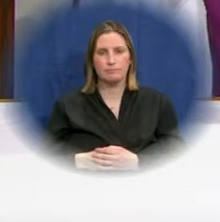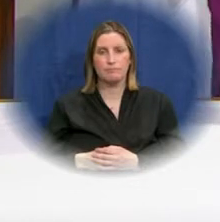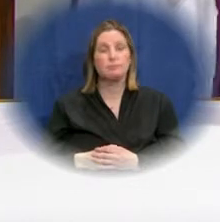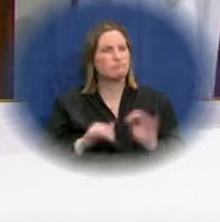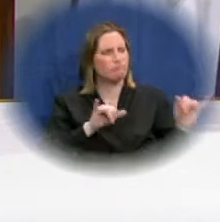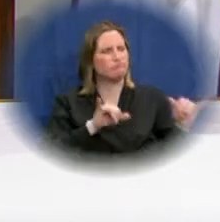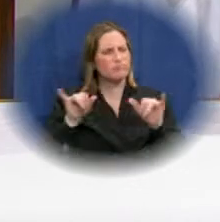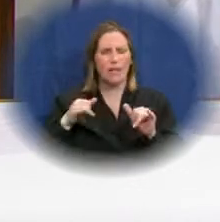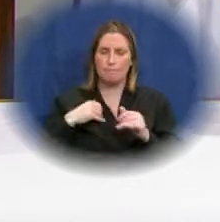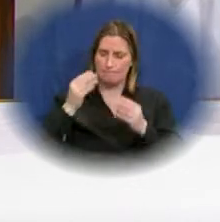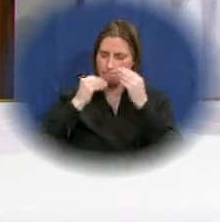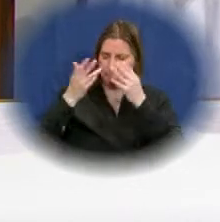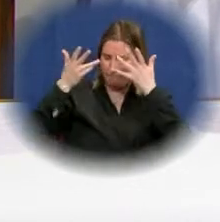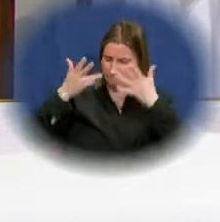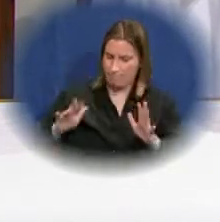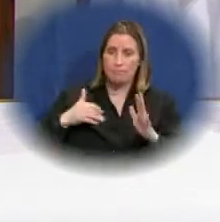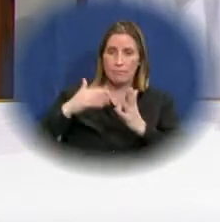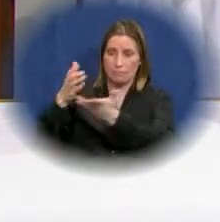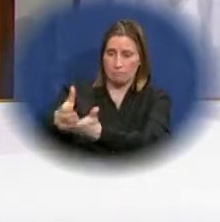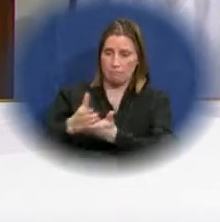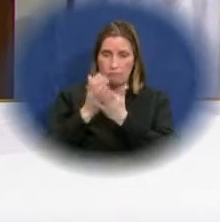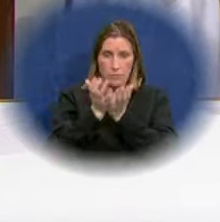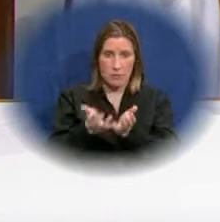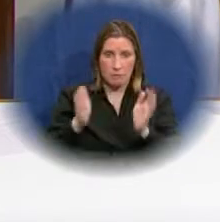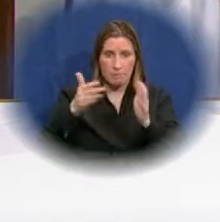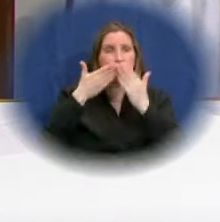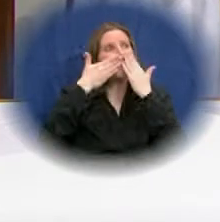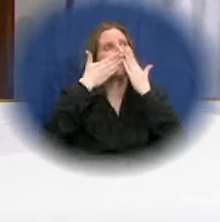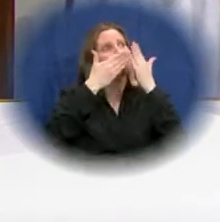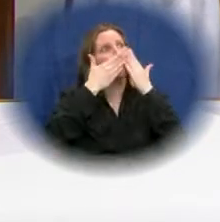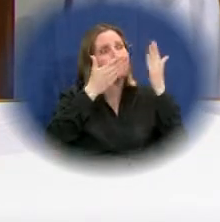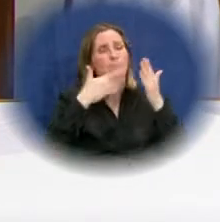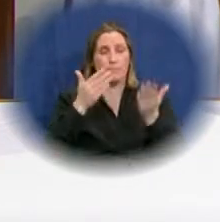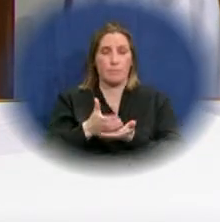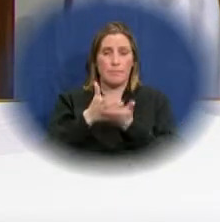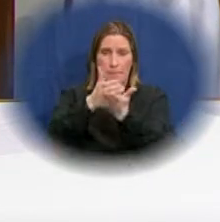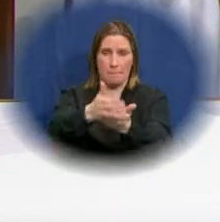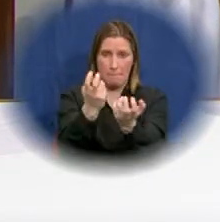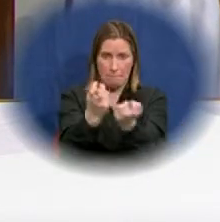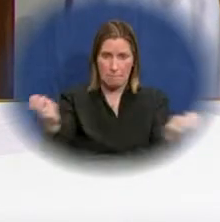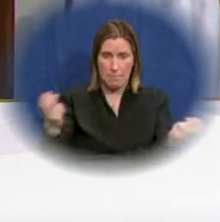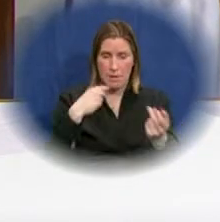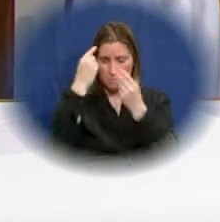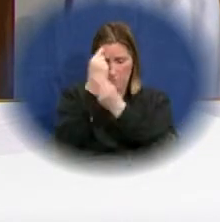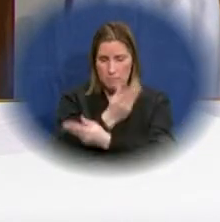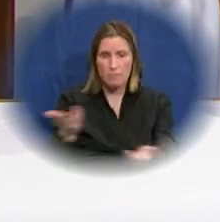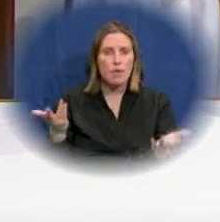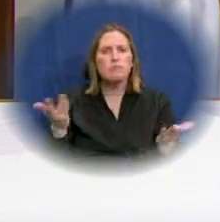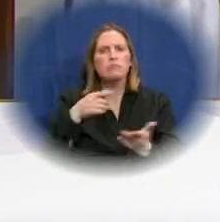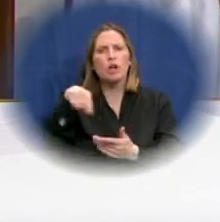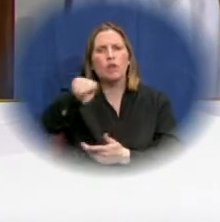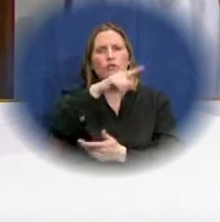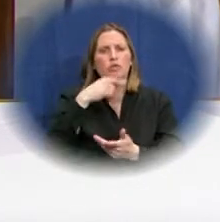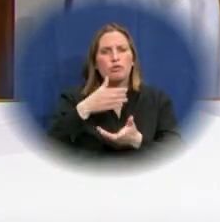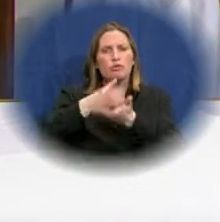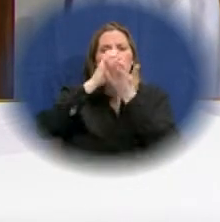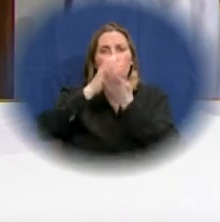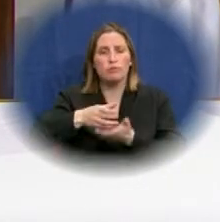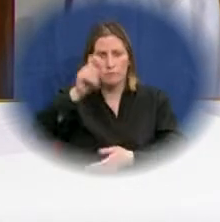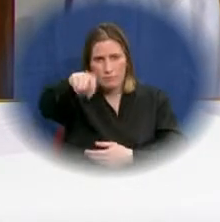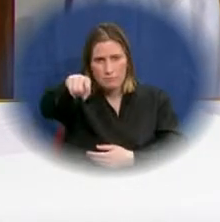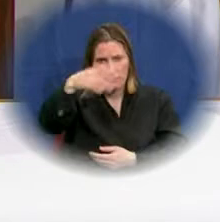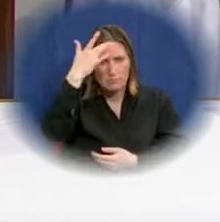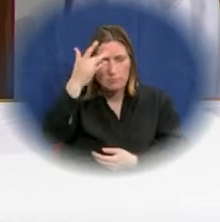In a similar way, when supper was ended, he took the chalice, gave you thanks, and gave the chalice to his disciples, saying, "Take this, all of you, and drink from